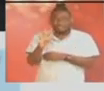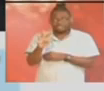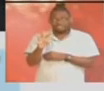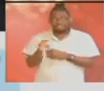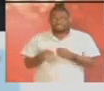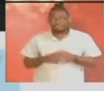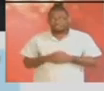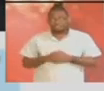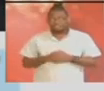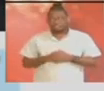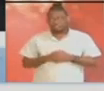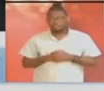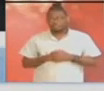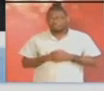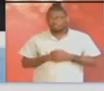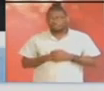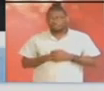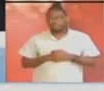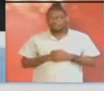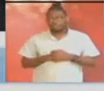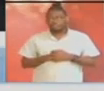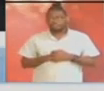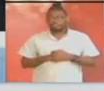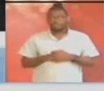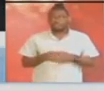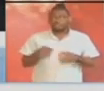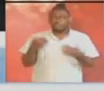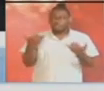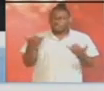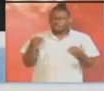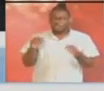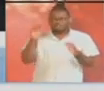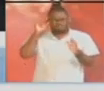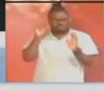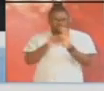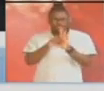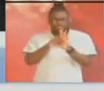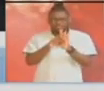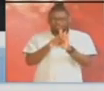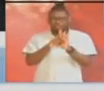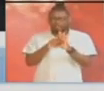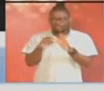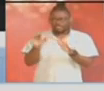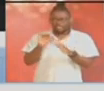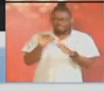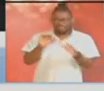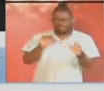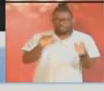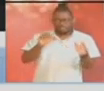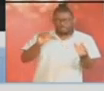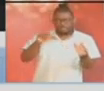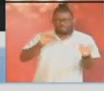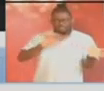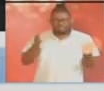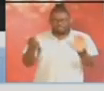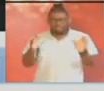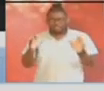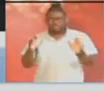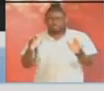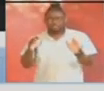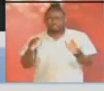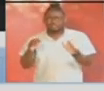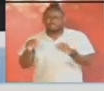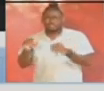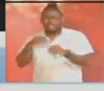graphically as opposed to on a map, what we see is we have the counties in groups and the bars representing each of those